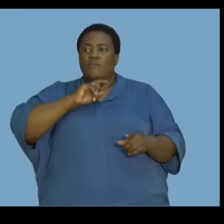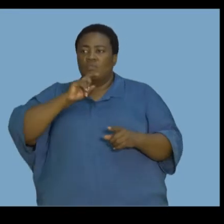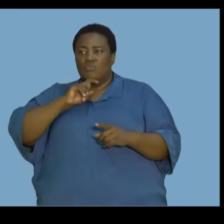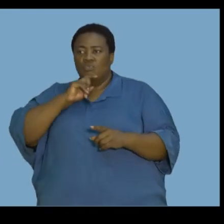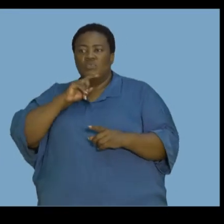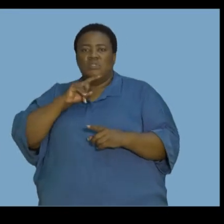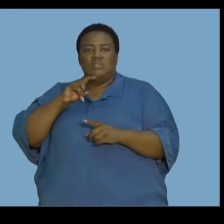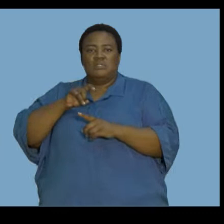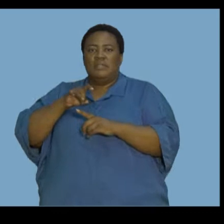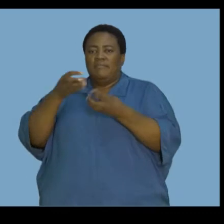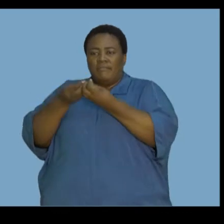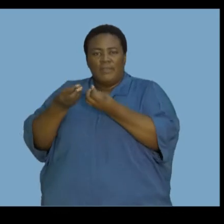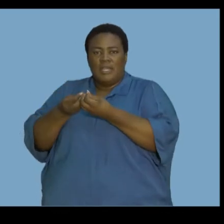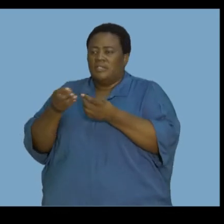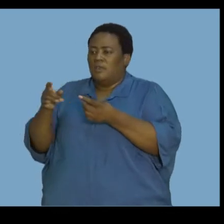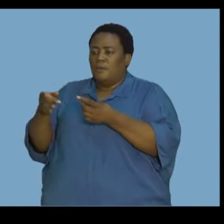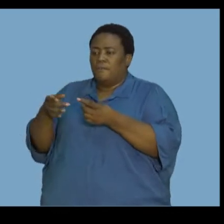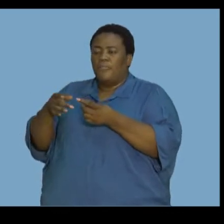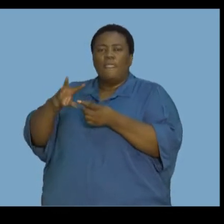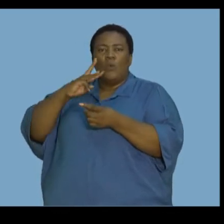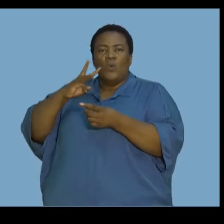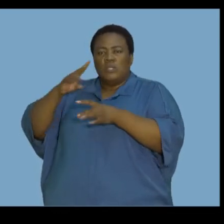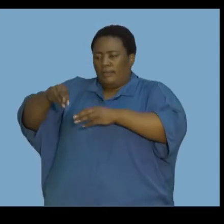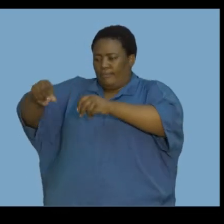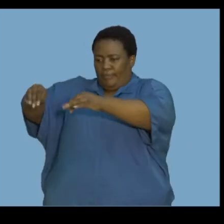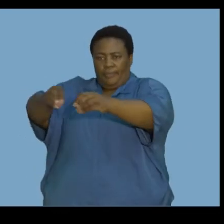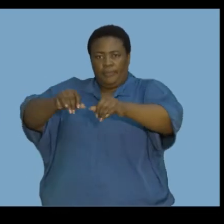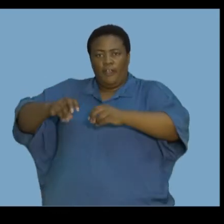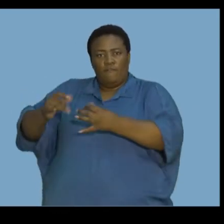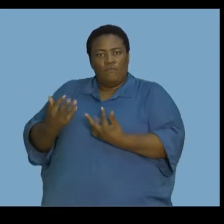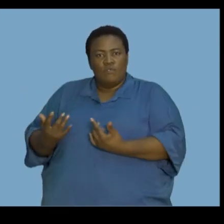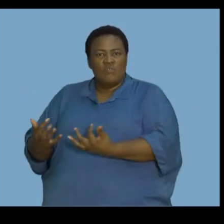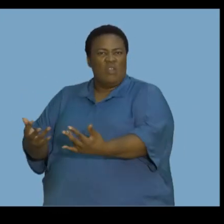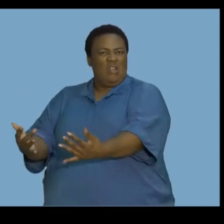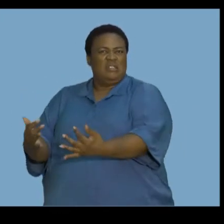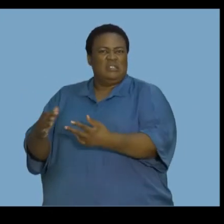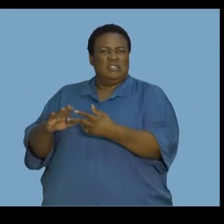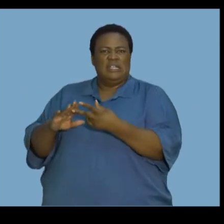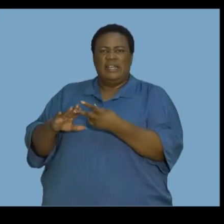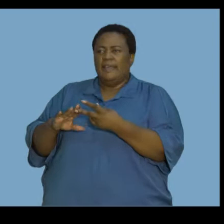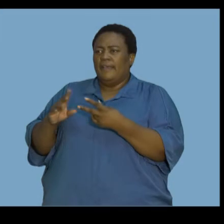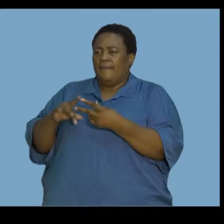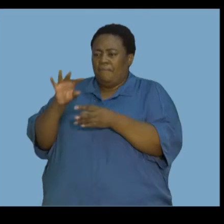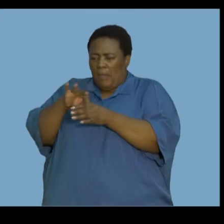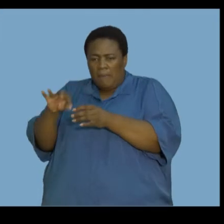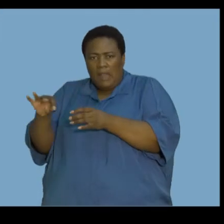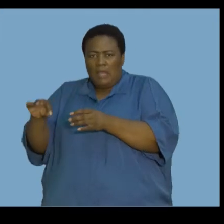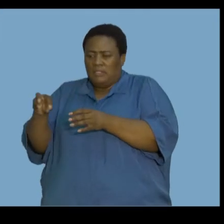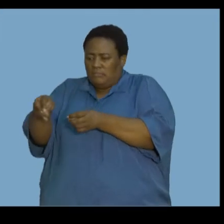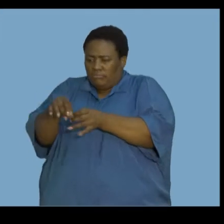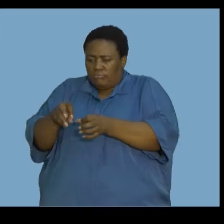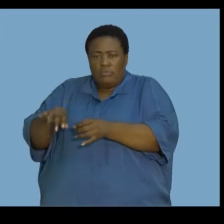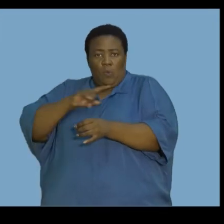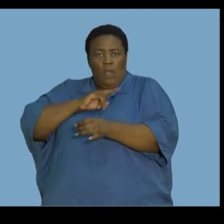of fertilizers on lawns, golf courses, and other fields contribute to phosphates and nitrates accumulating in